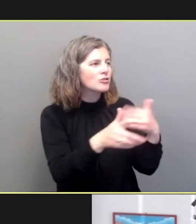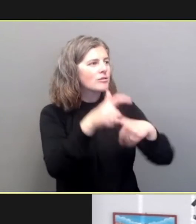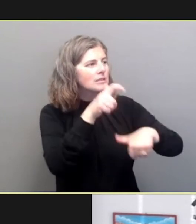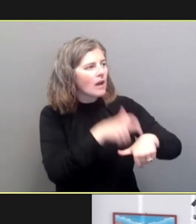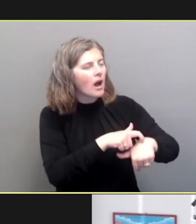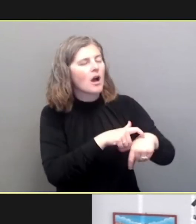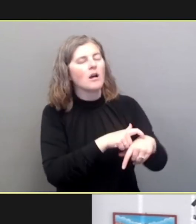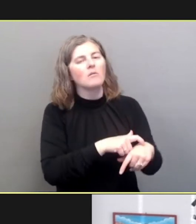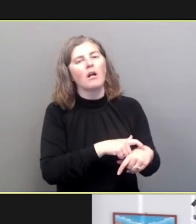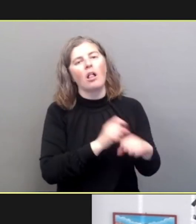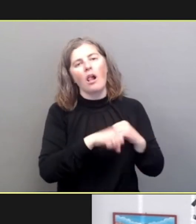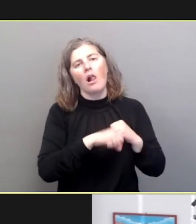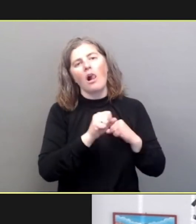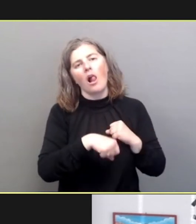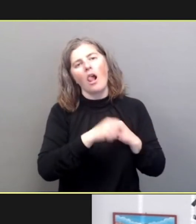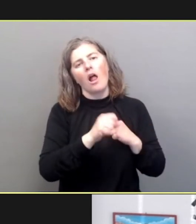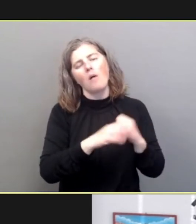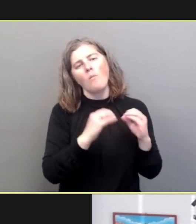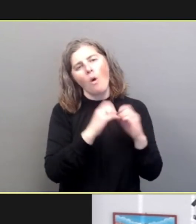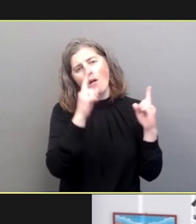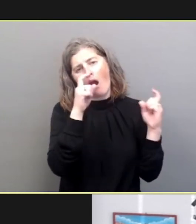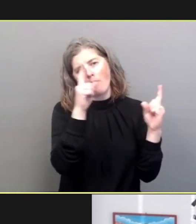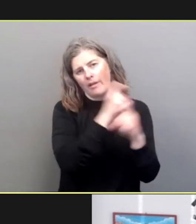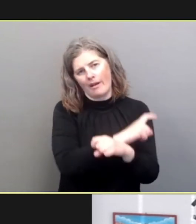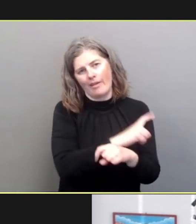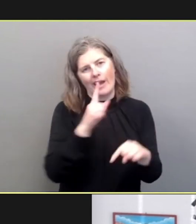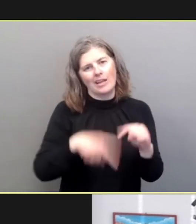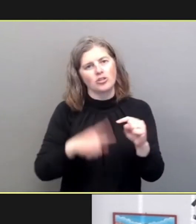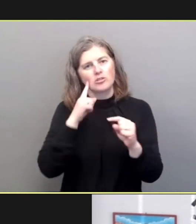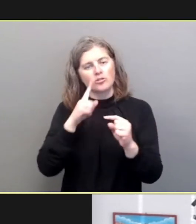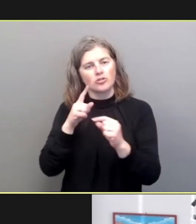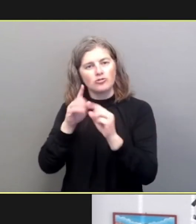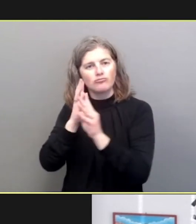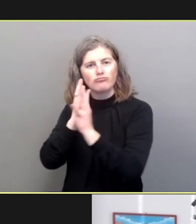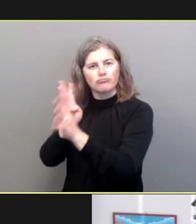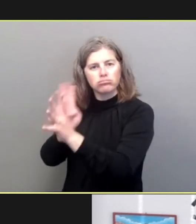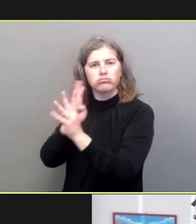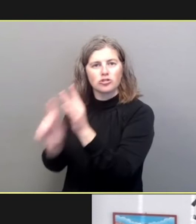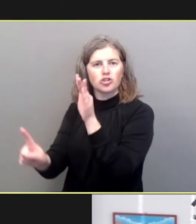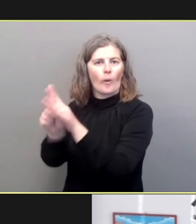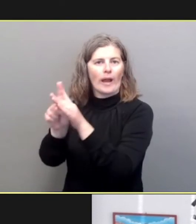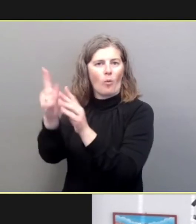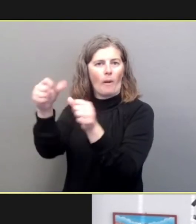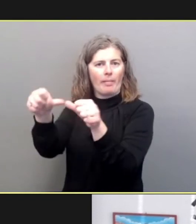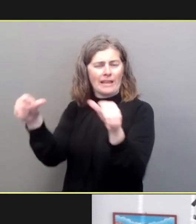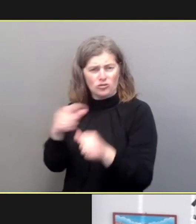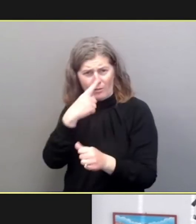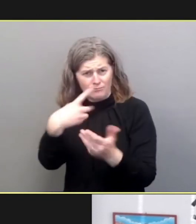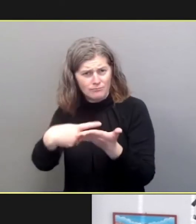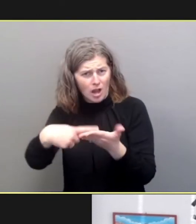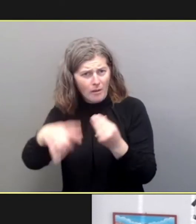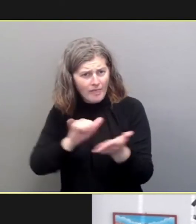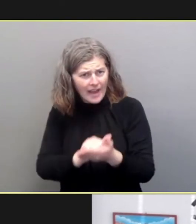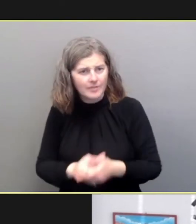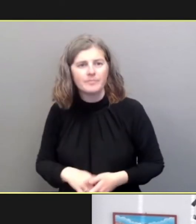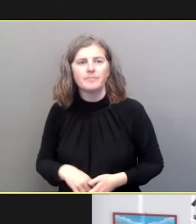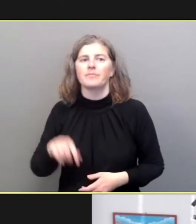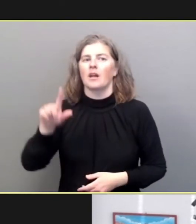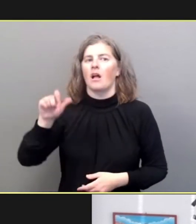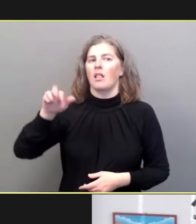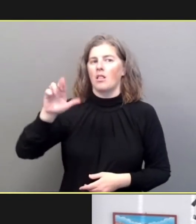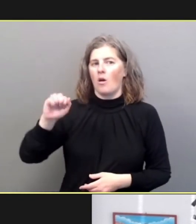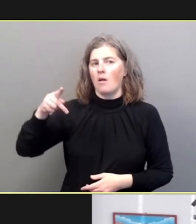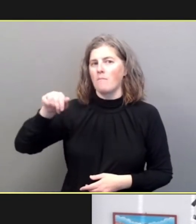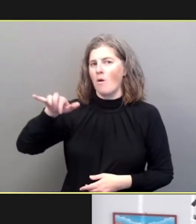it's just maybe more complicated than easy. So I'm just wondering if you could talk a little bit about that. Yeah, so